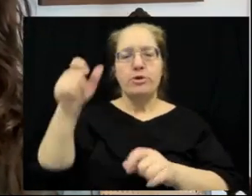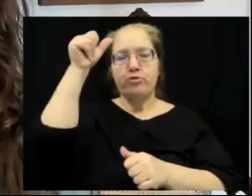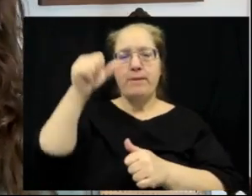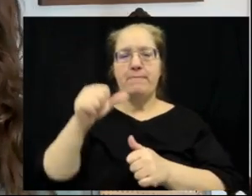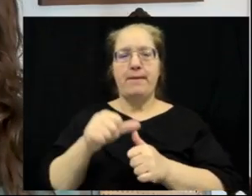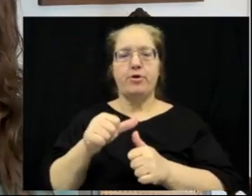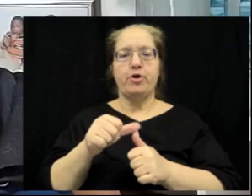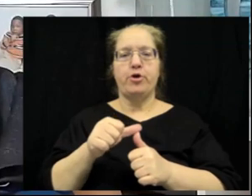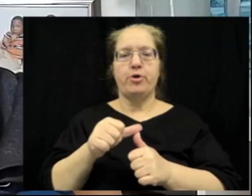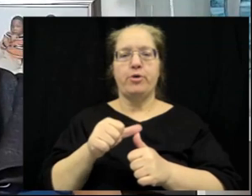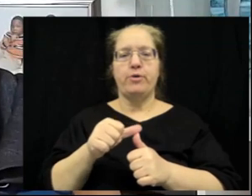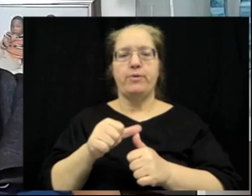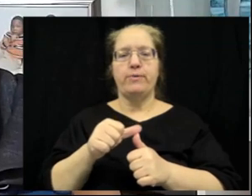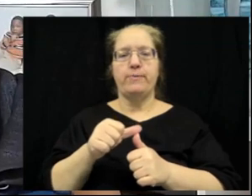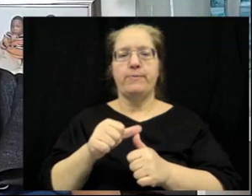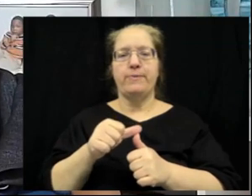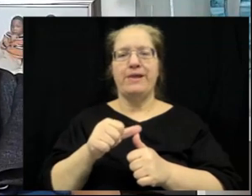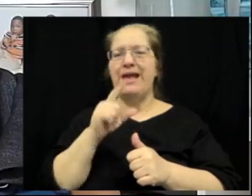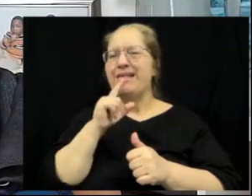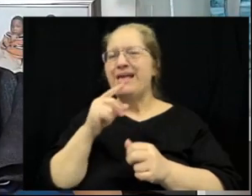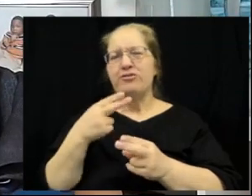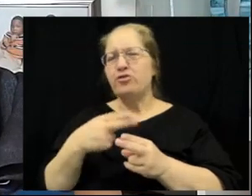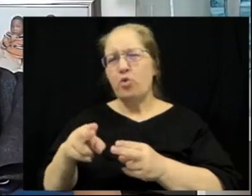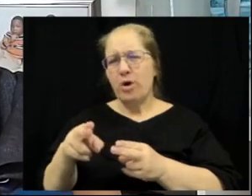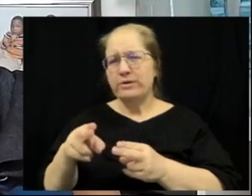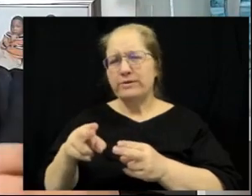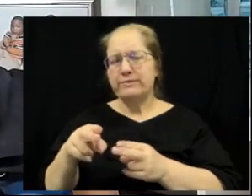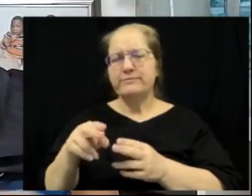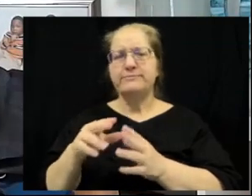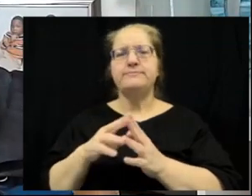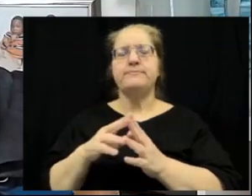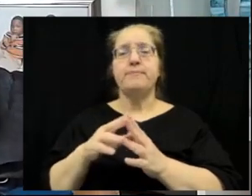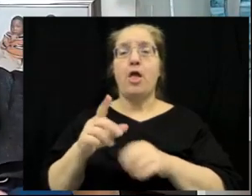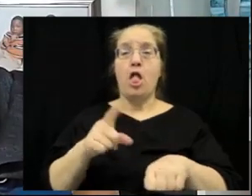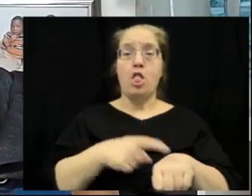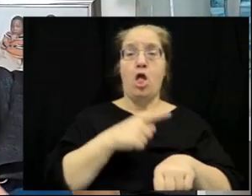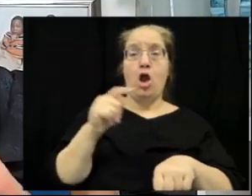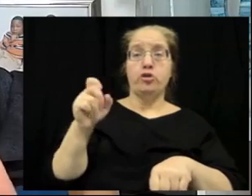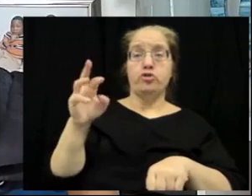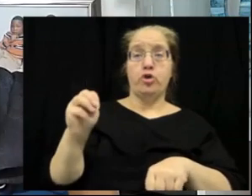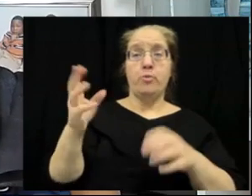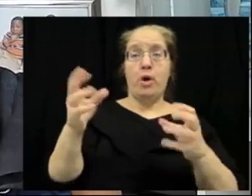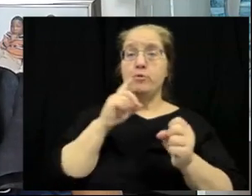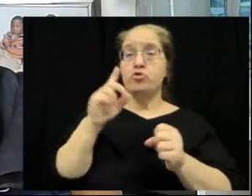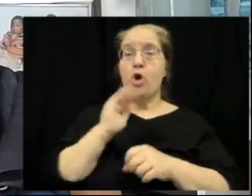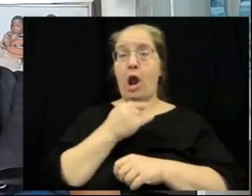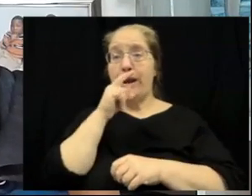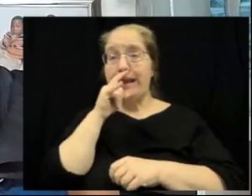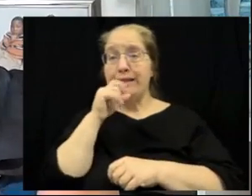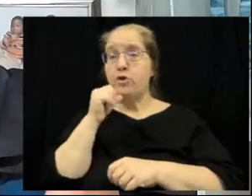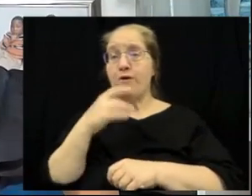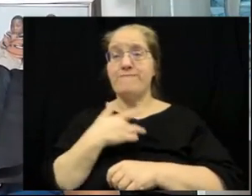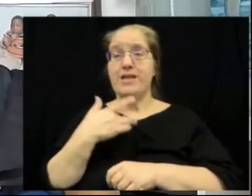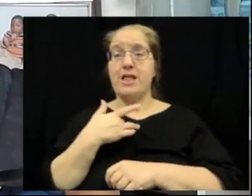that it's short term. And long term, we want to make sure our kids don't feel